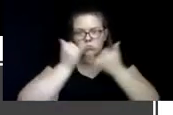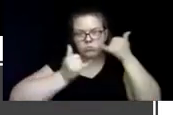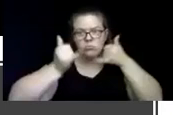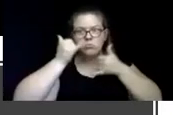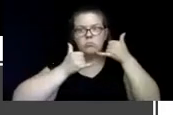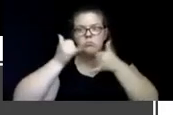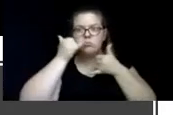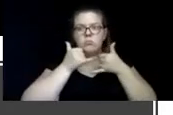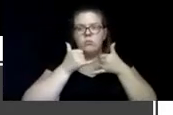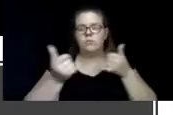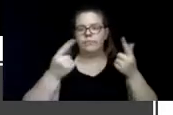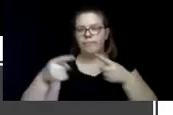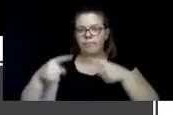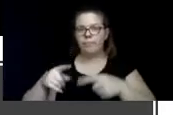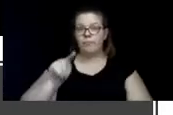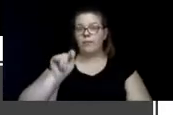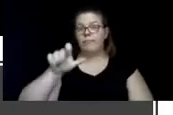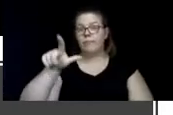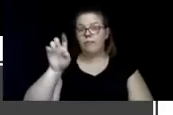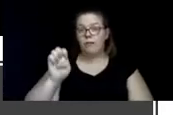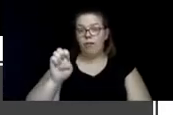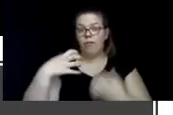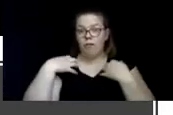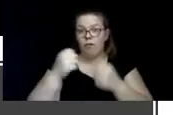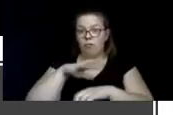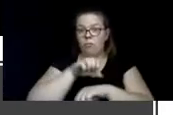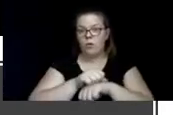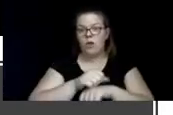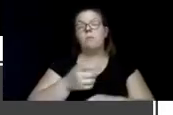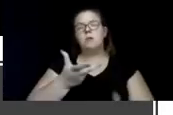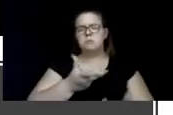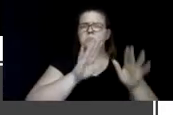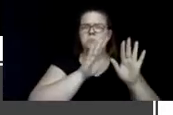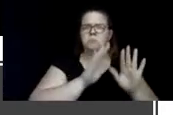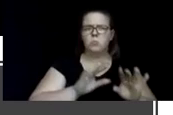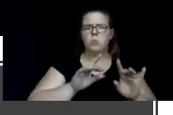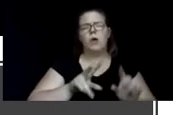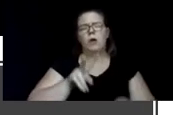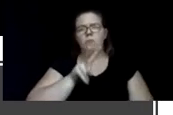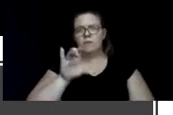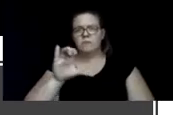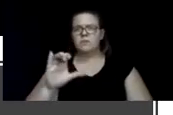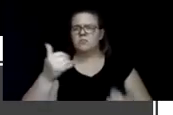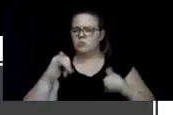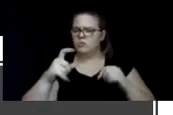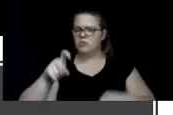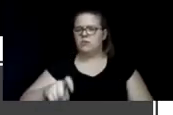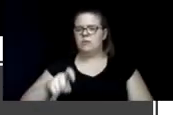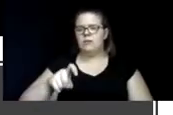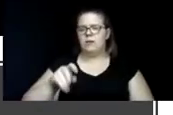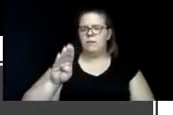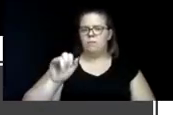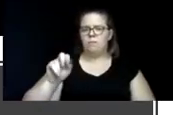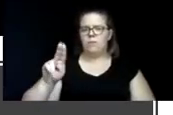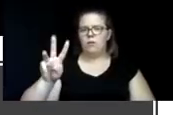telehealth appointments, although great, sometimes with that VVC, you still need bandwidth. And if you have